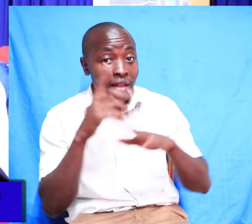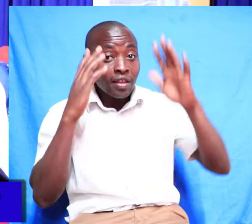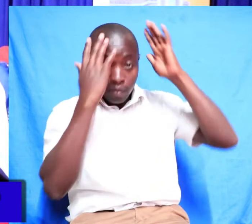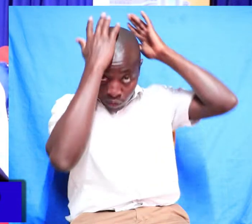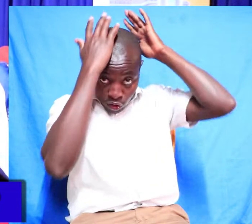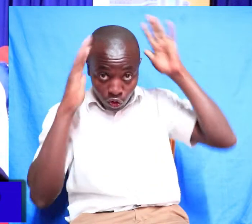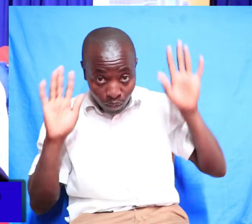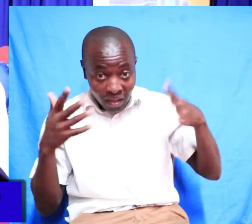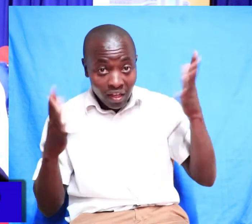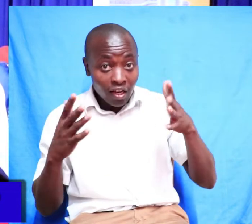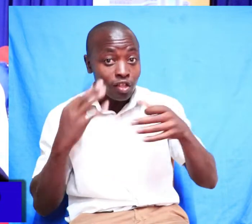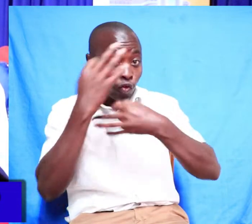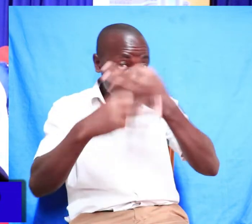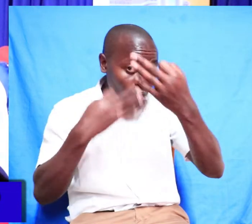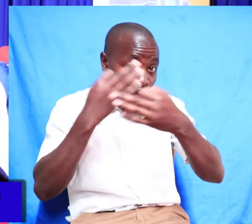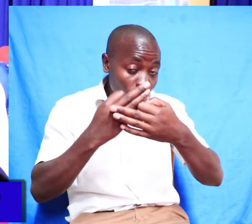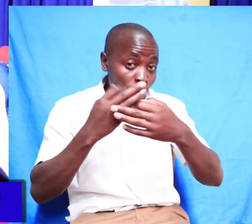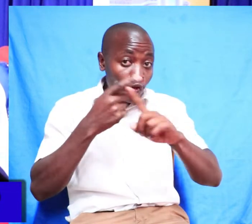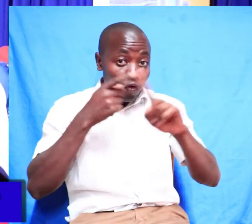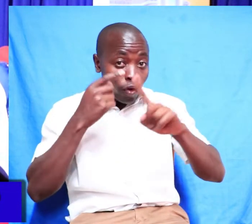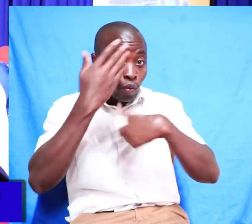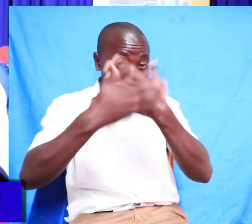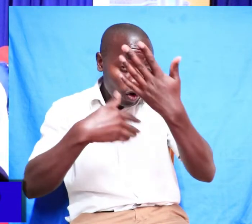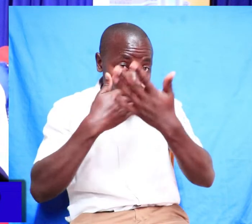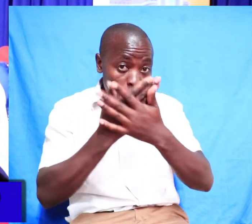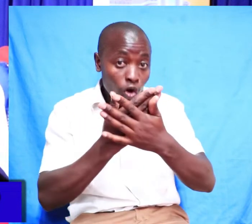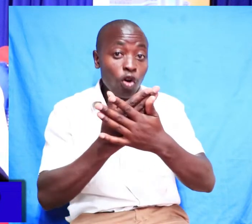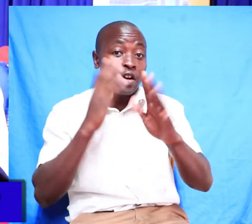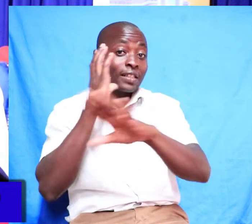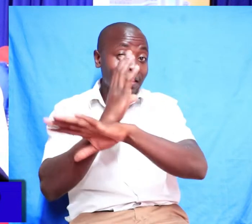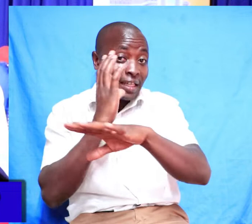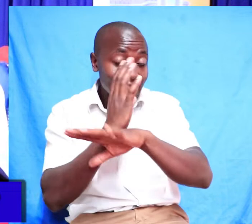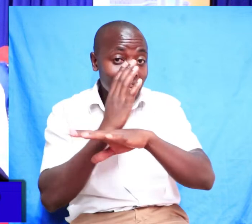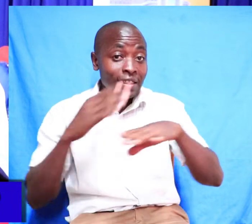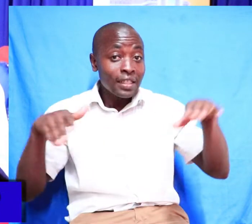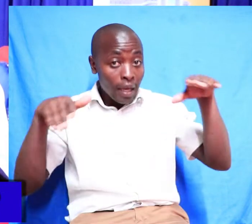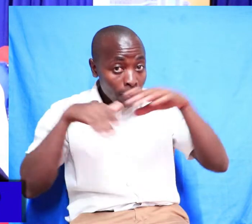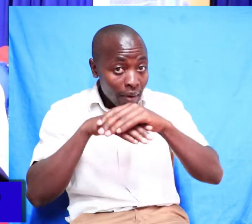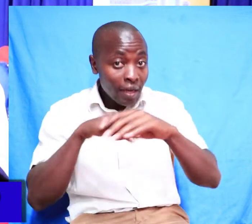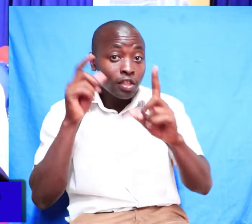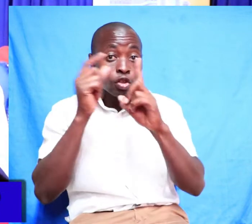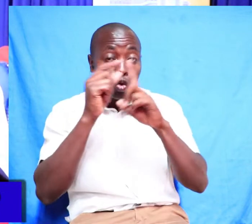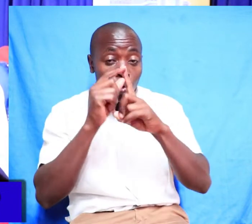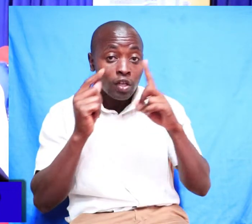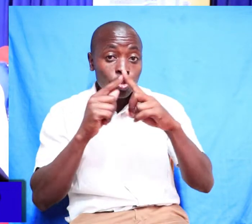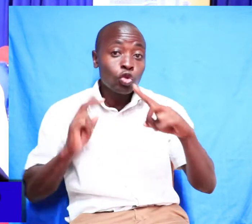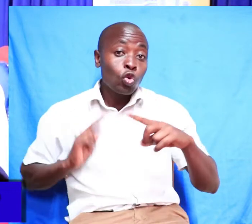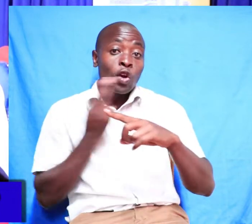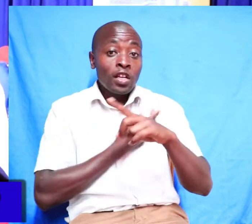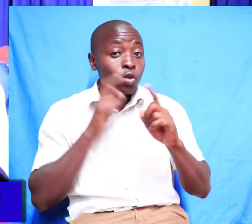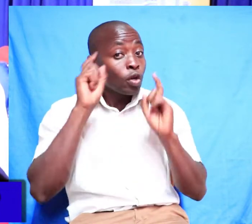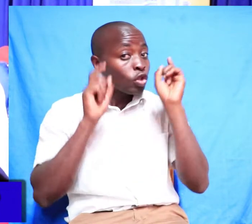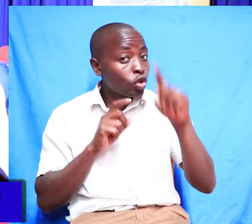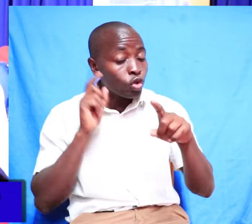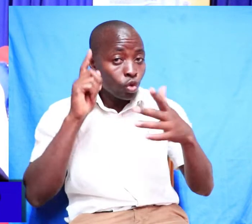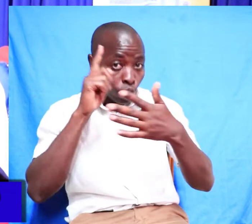for fellowship from all corners of the diocese. And among his parting words to us were questions on